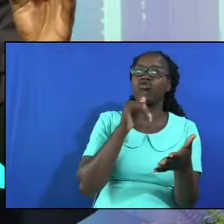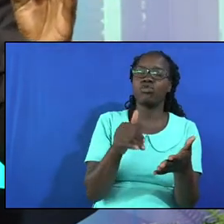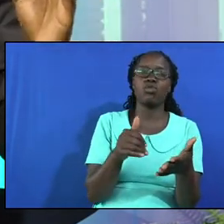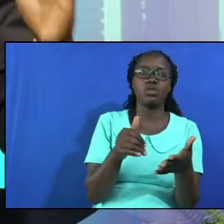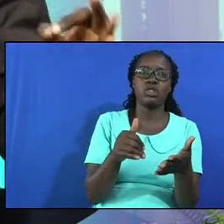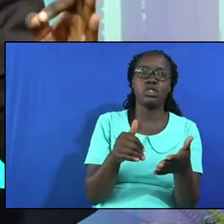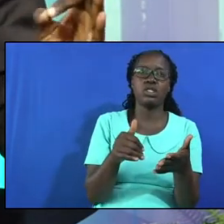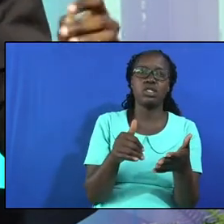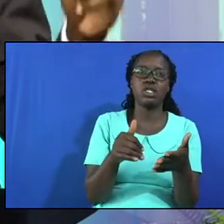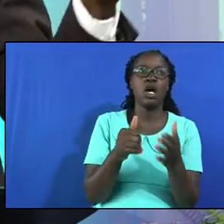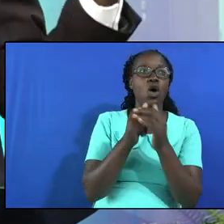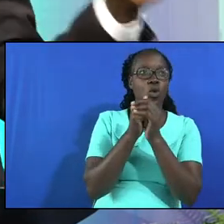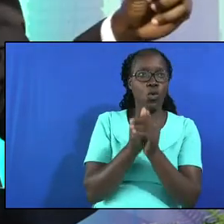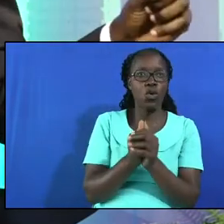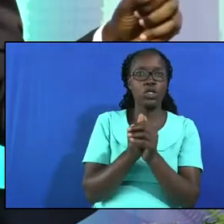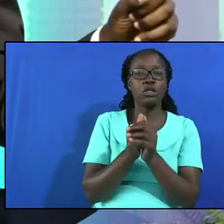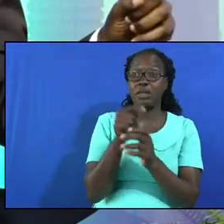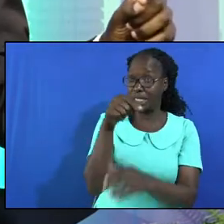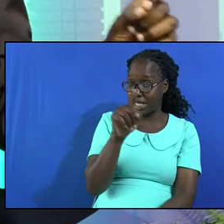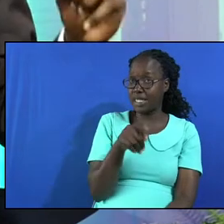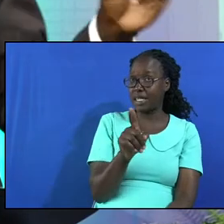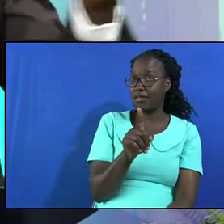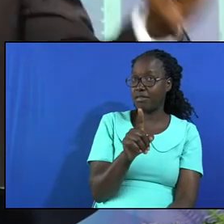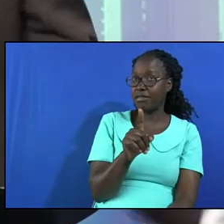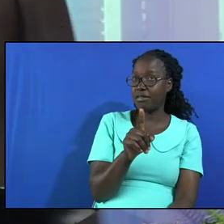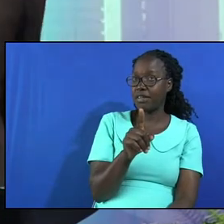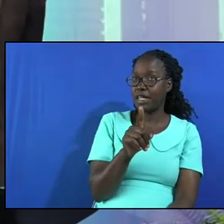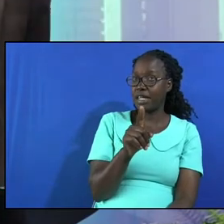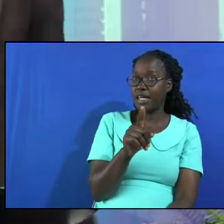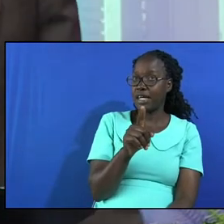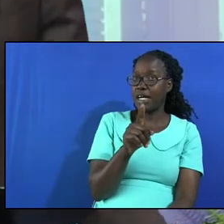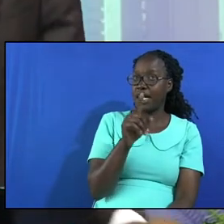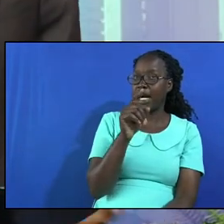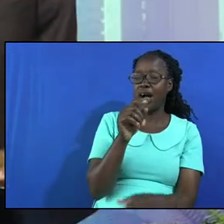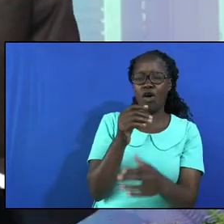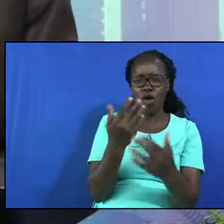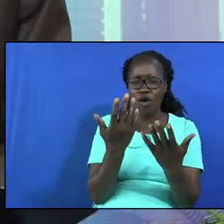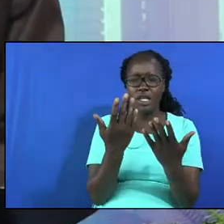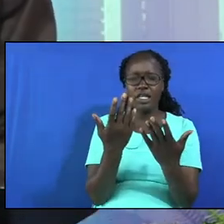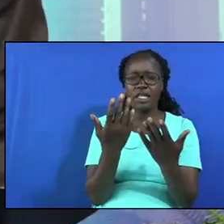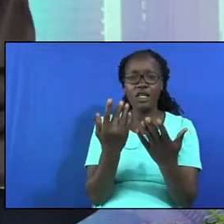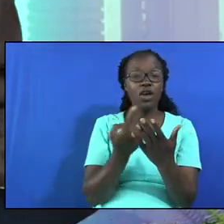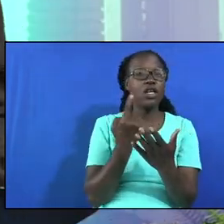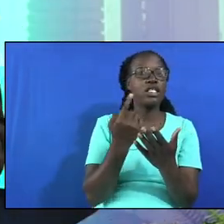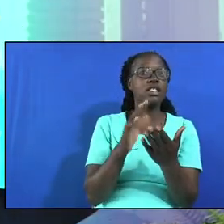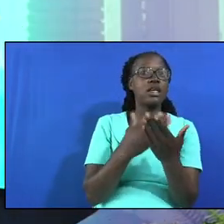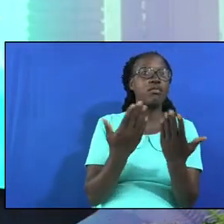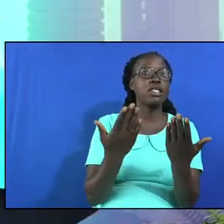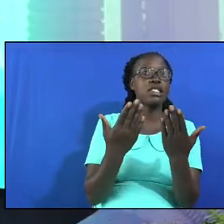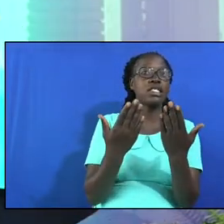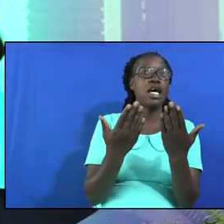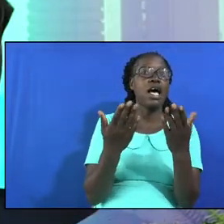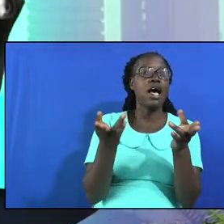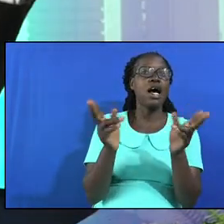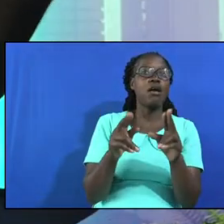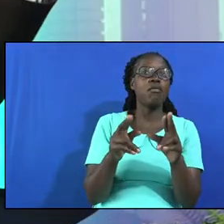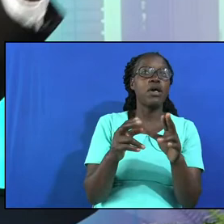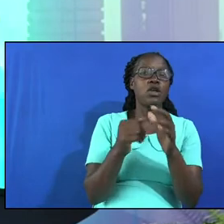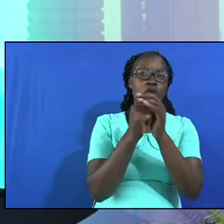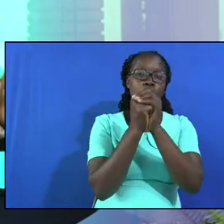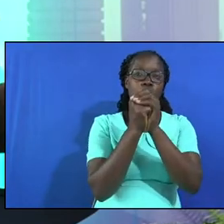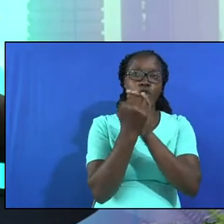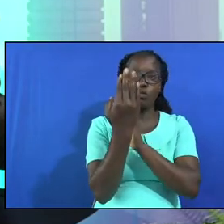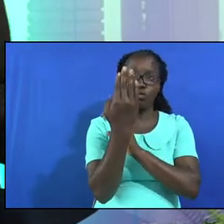not worship in itself unless certain things happen. Worship has got